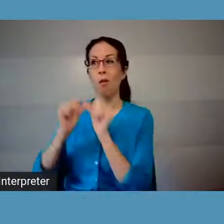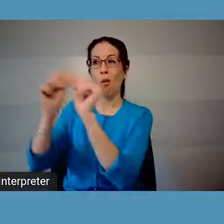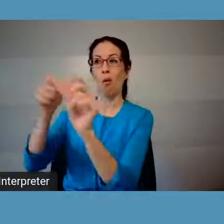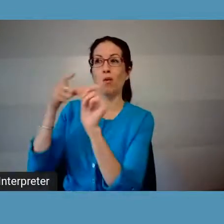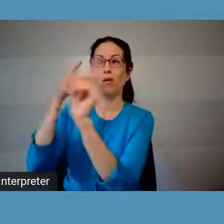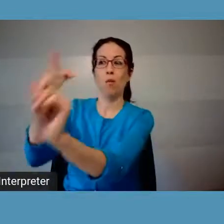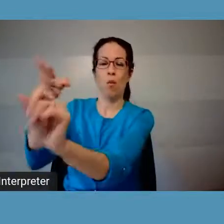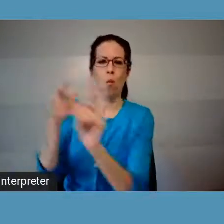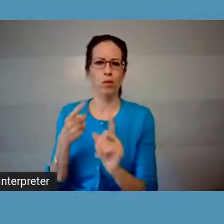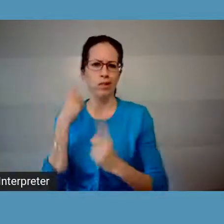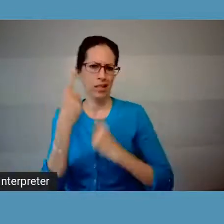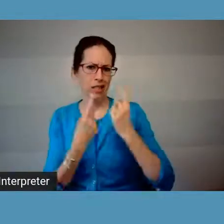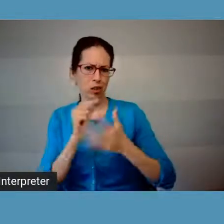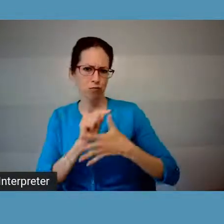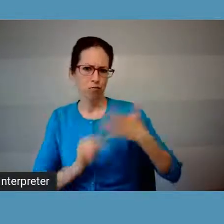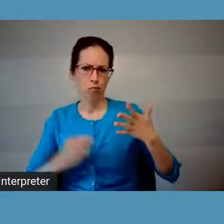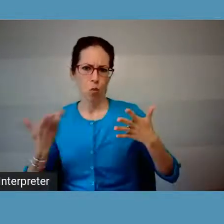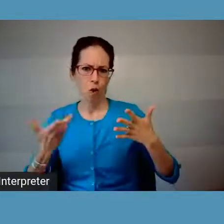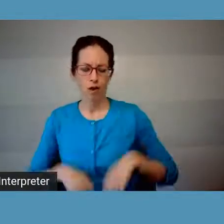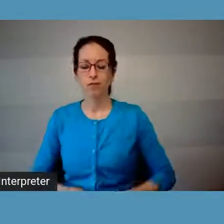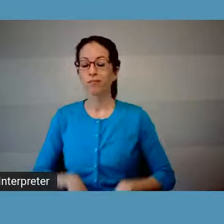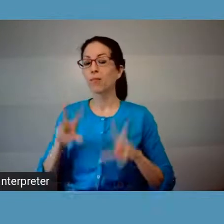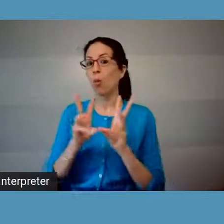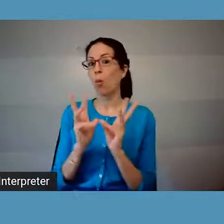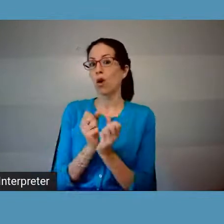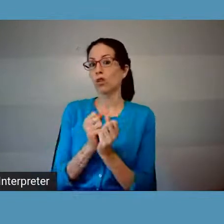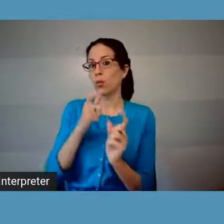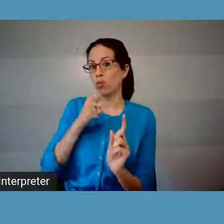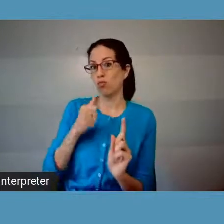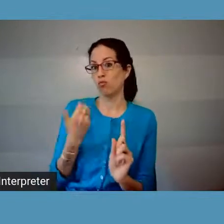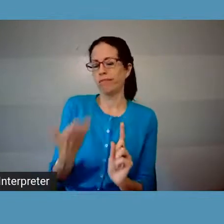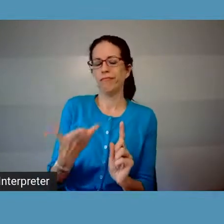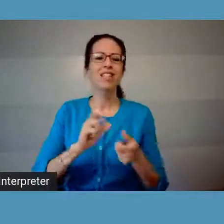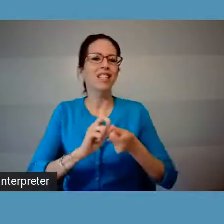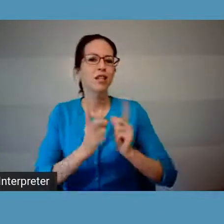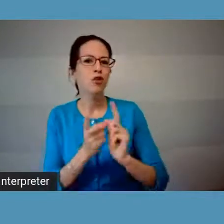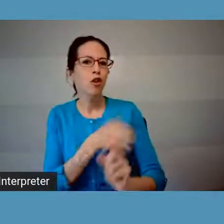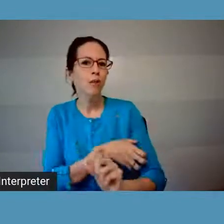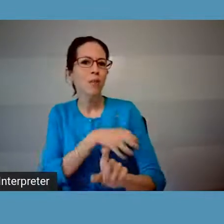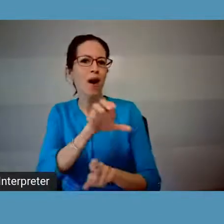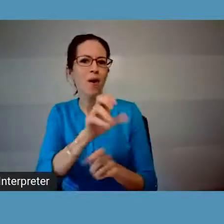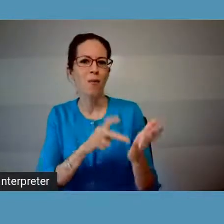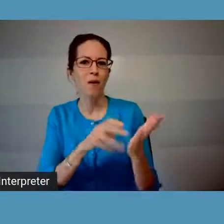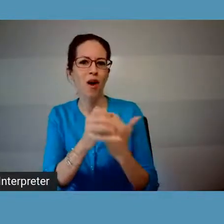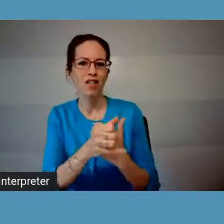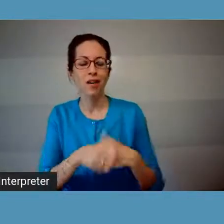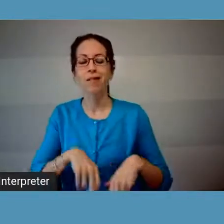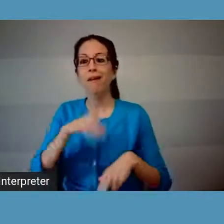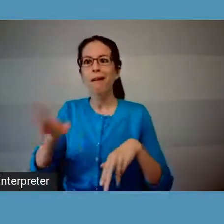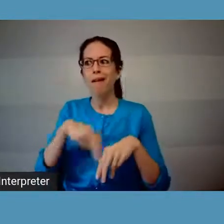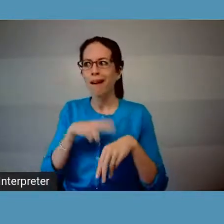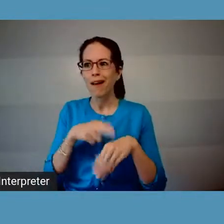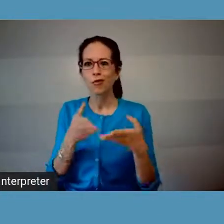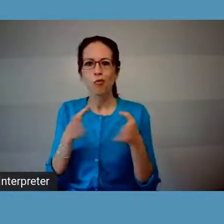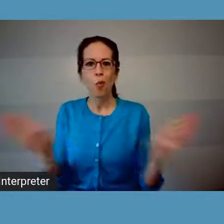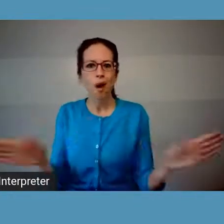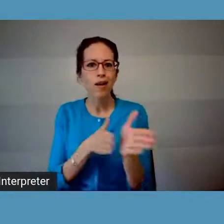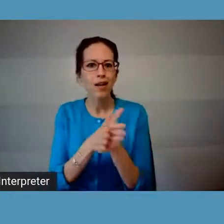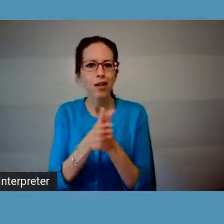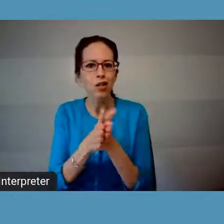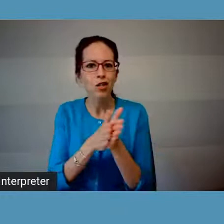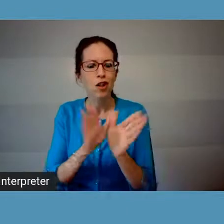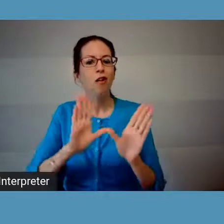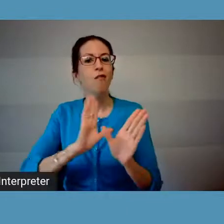considerations? This workshop is provided to you by the Digital Empowerment Project, a nationwide initiative organized by the